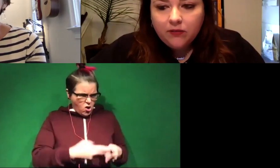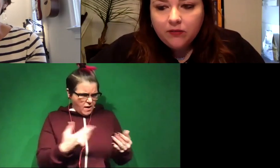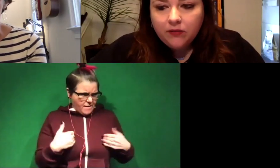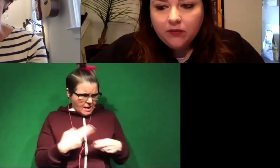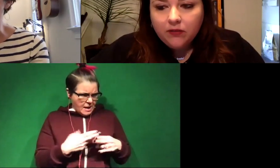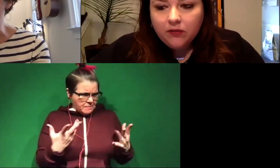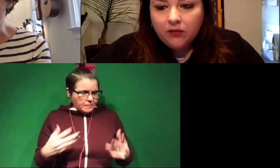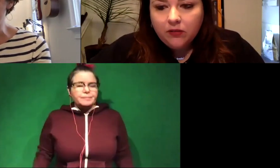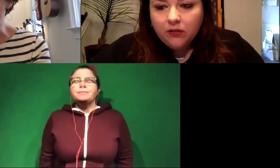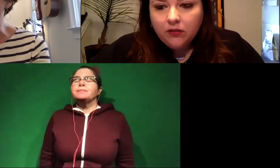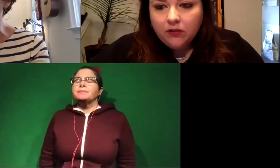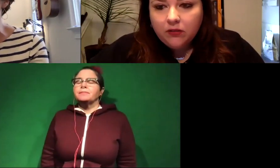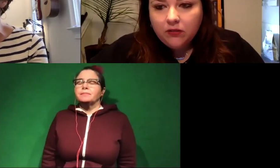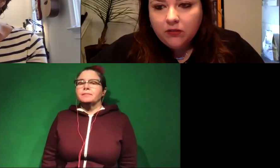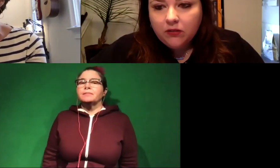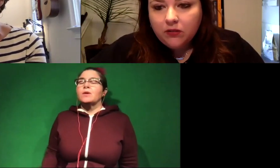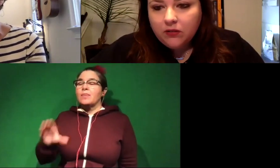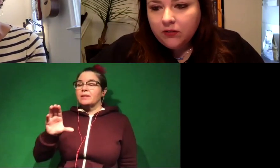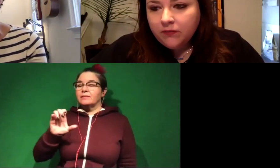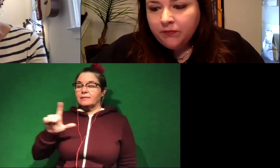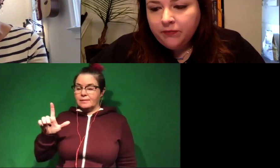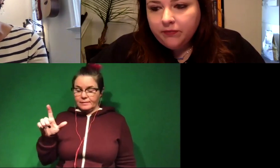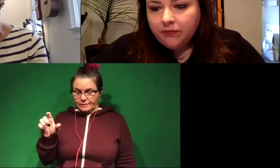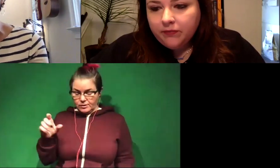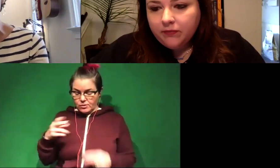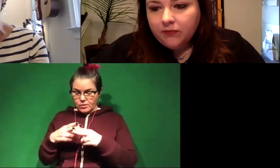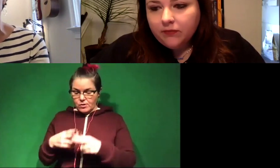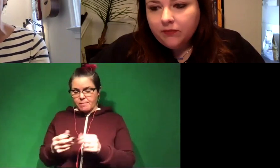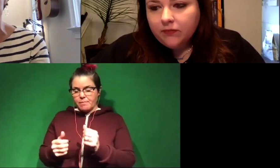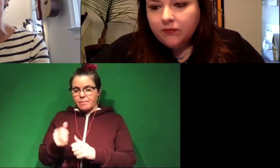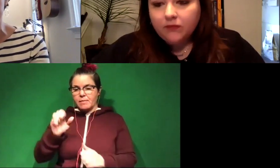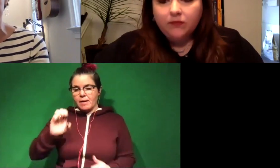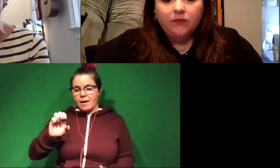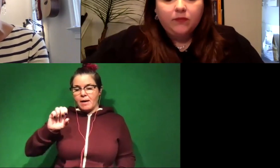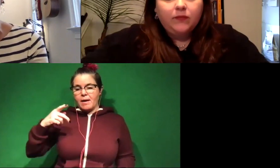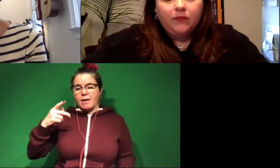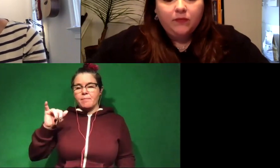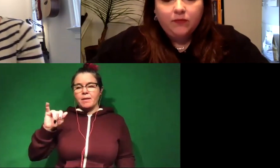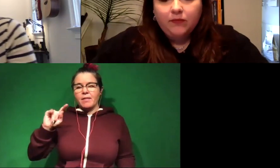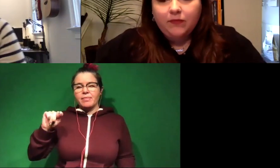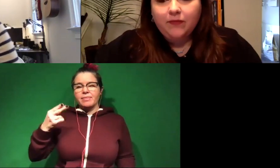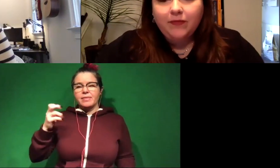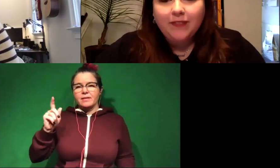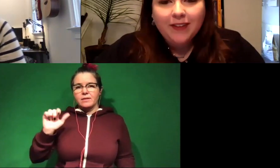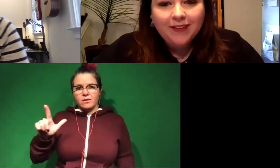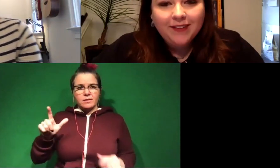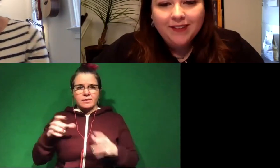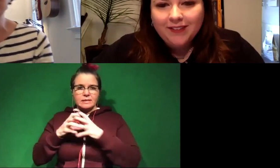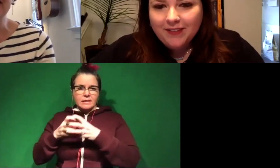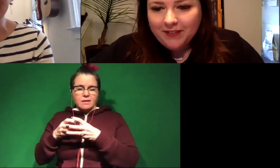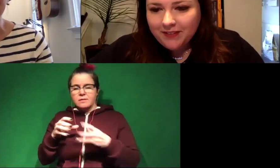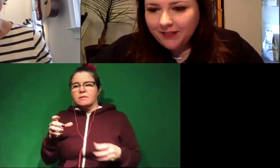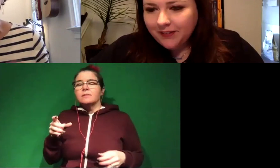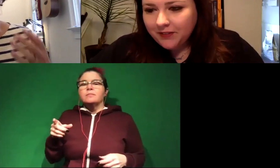are called, oh my gosh, well, they're mostly called epithelial cells. And